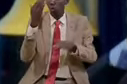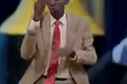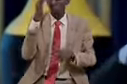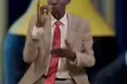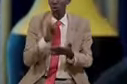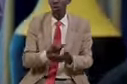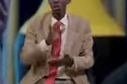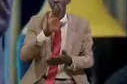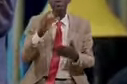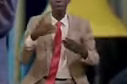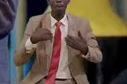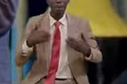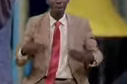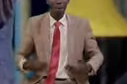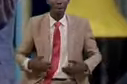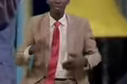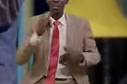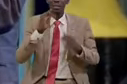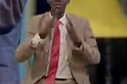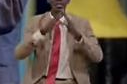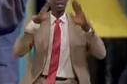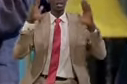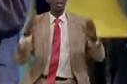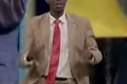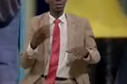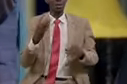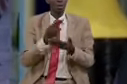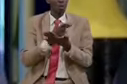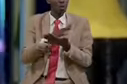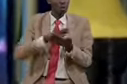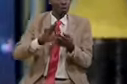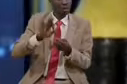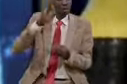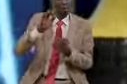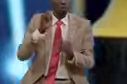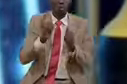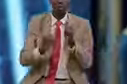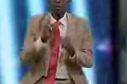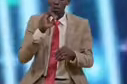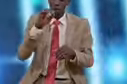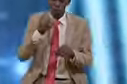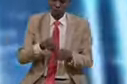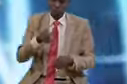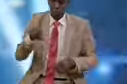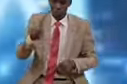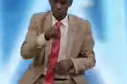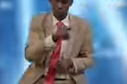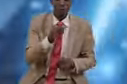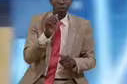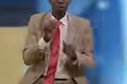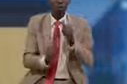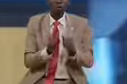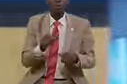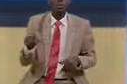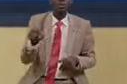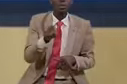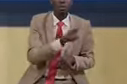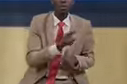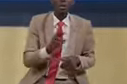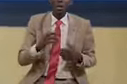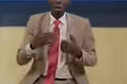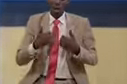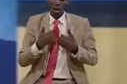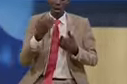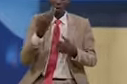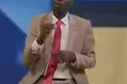the temple of the Holy Ghost, which is in you, which ye have of of God, and